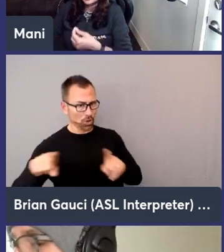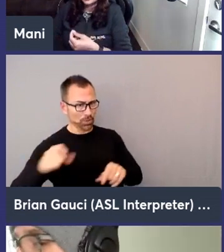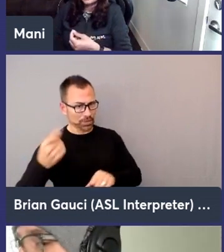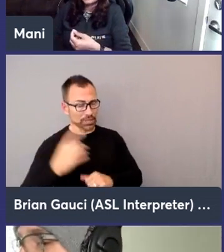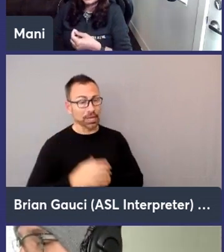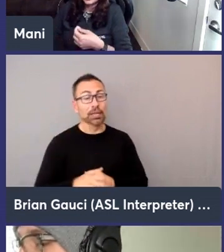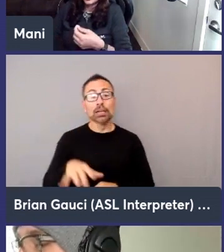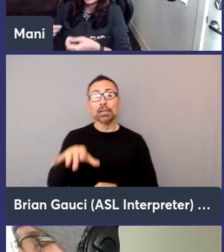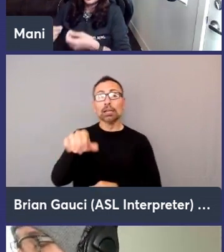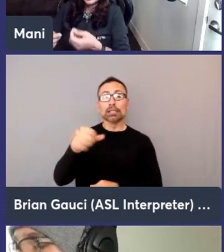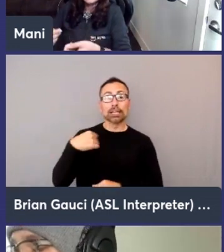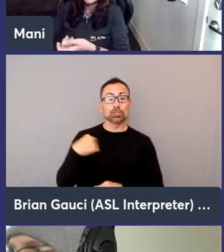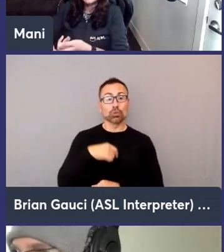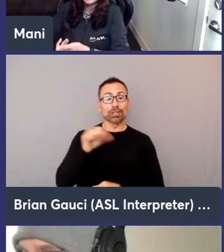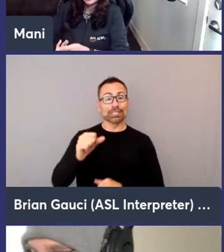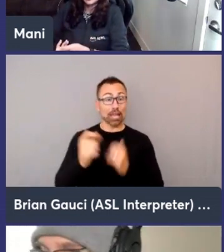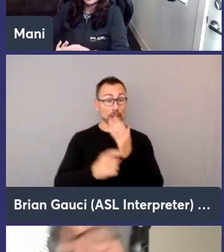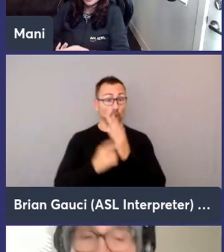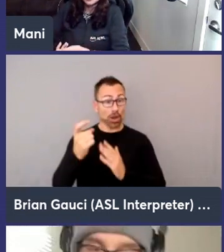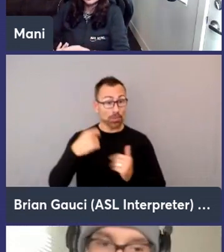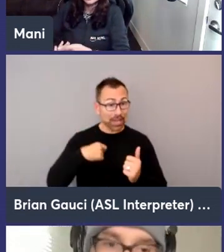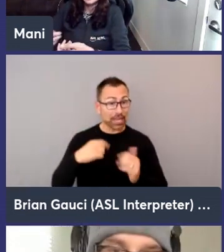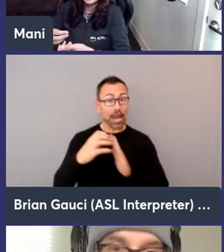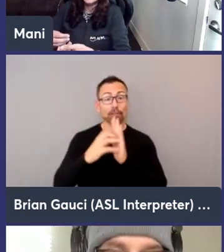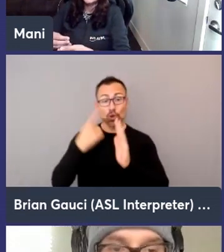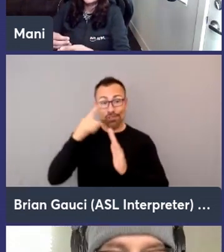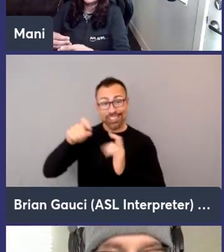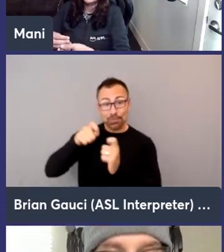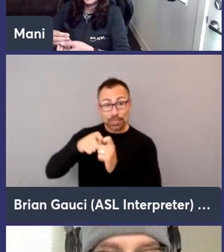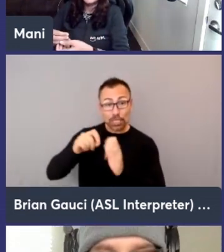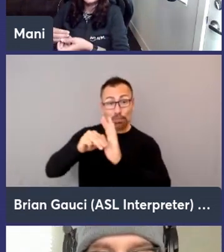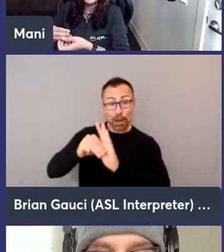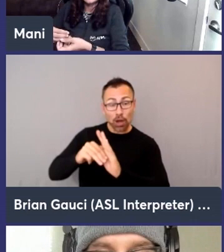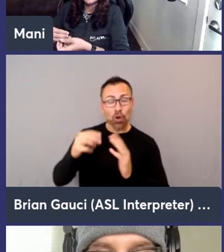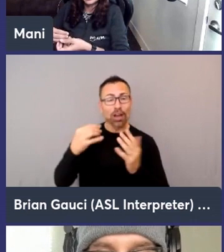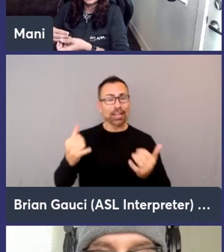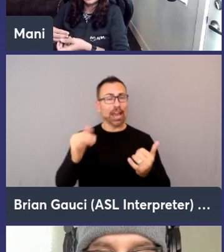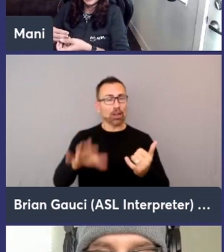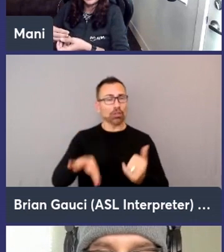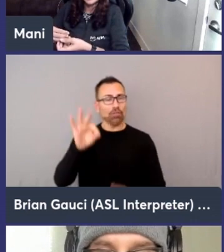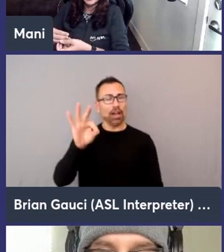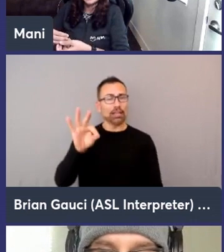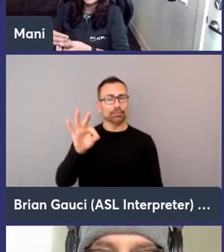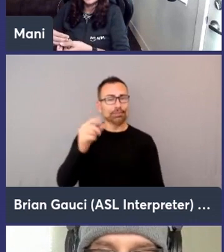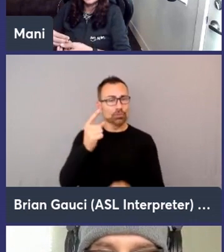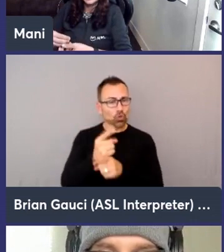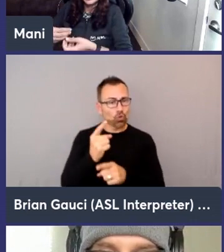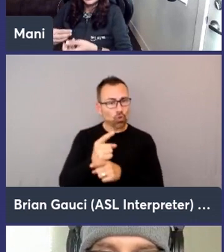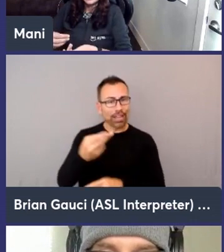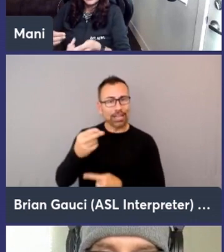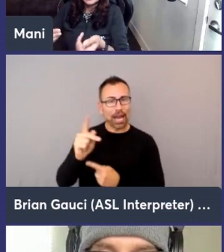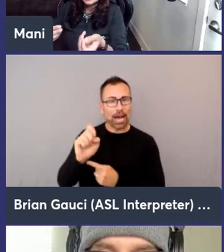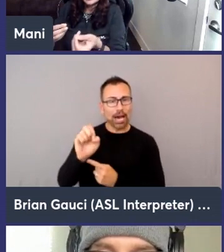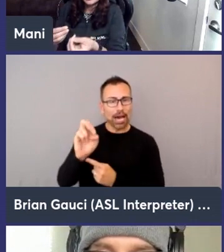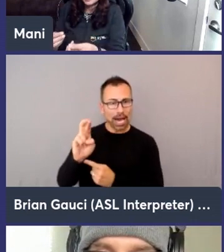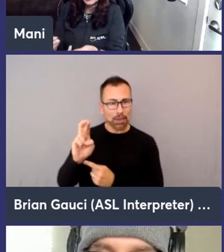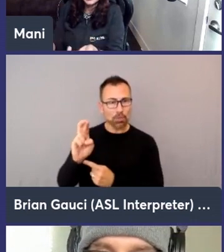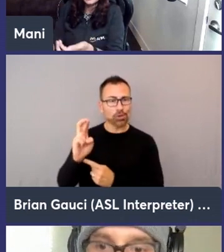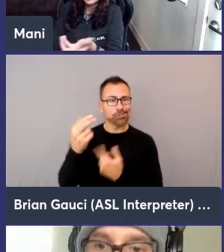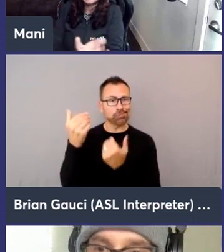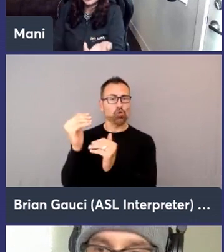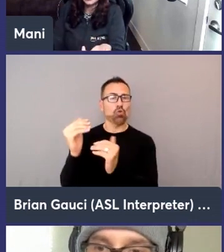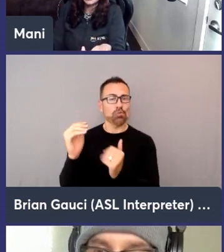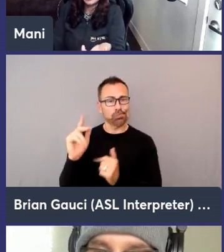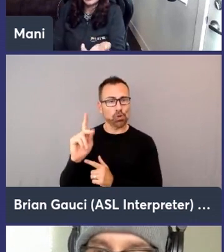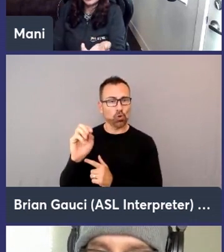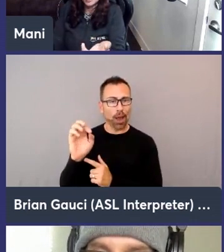I've coded for this particular model, and now to find the right hyperparameter, let me just plug it in